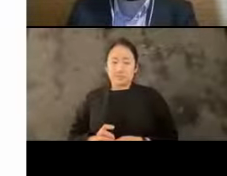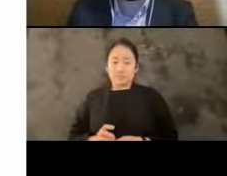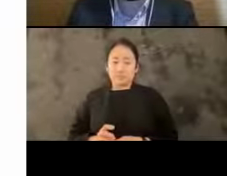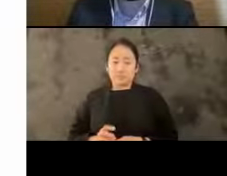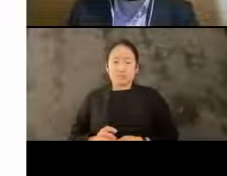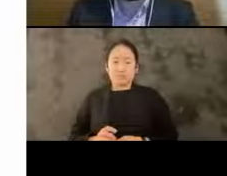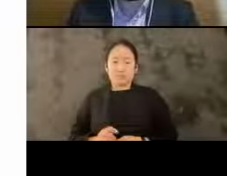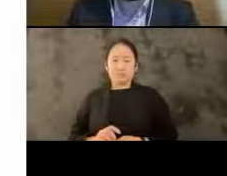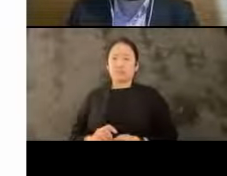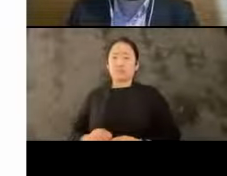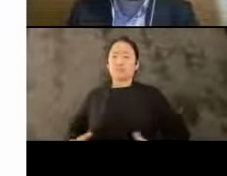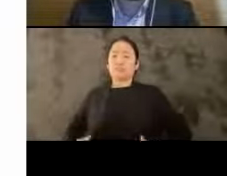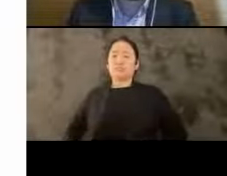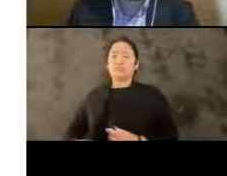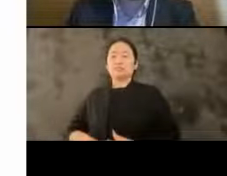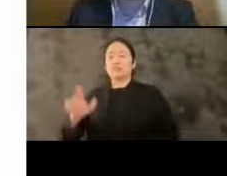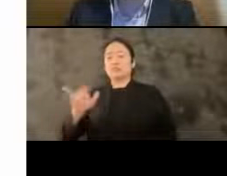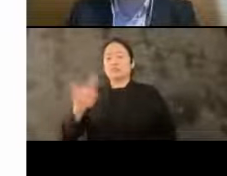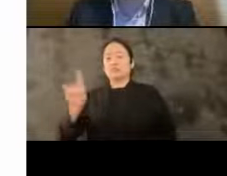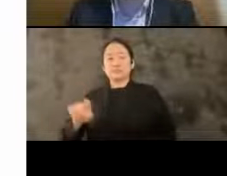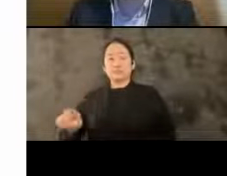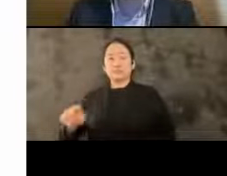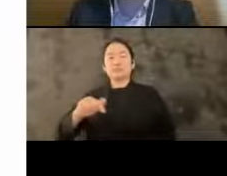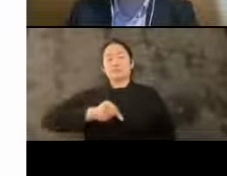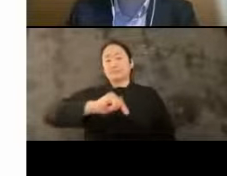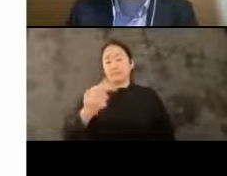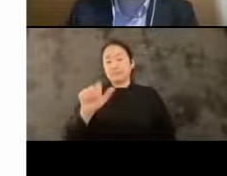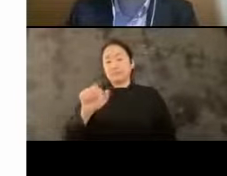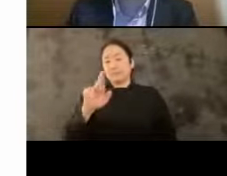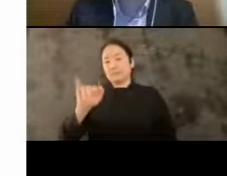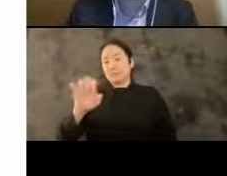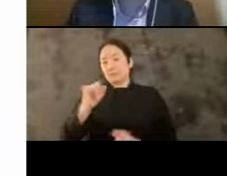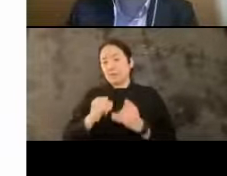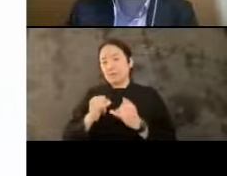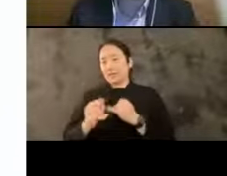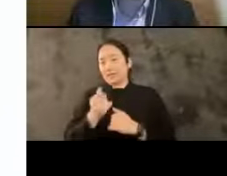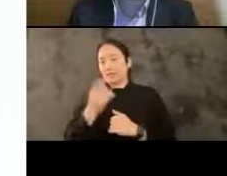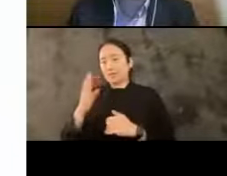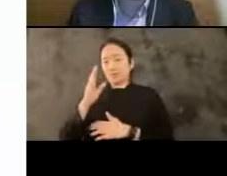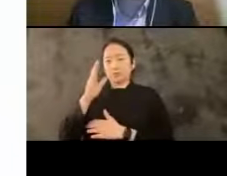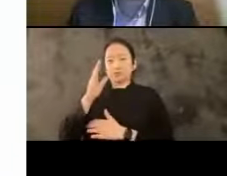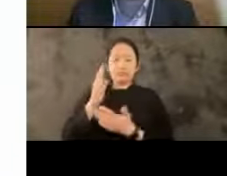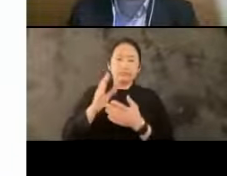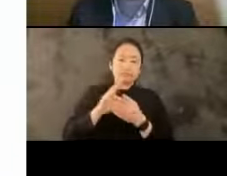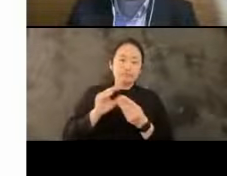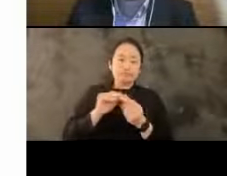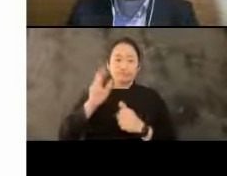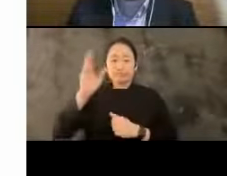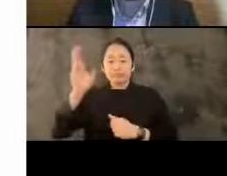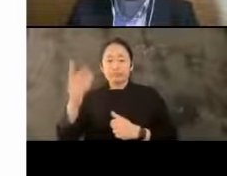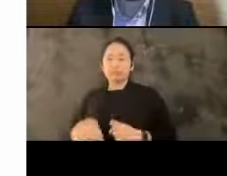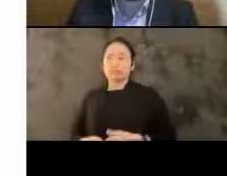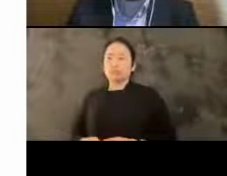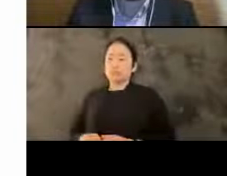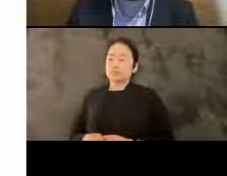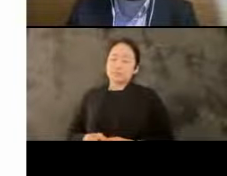All right, so I'll pass it back to Carrie to finish off the last few slides. All right. So we